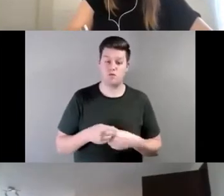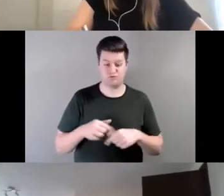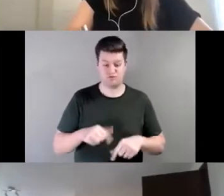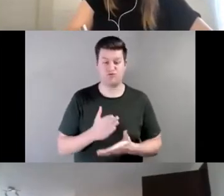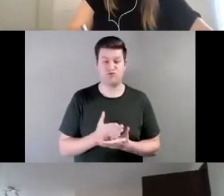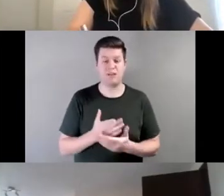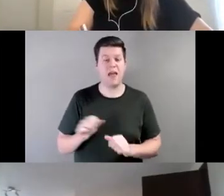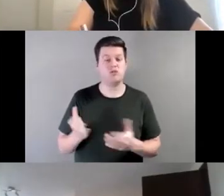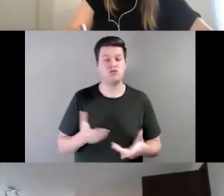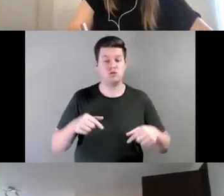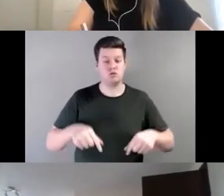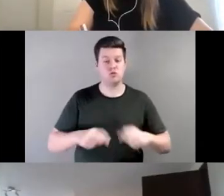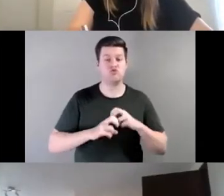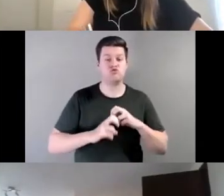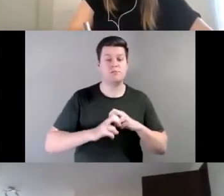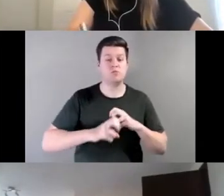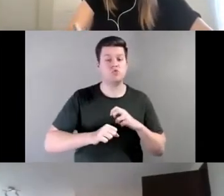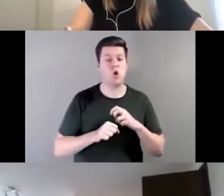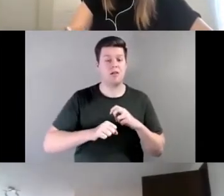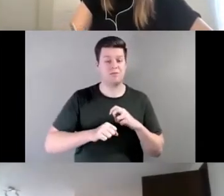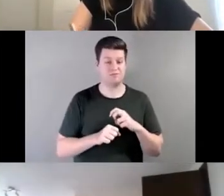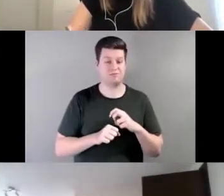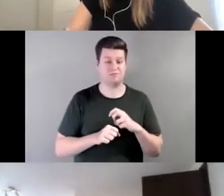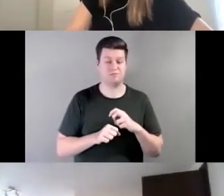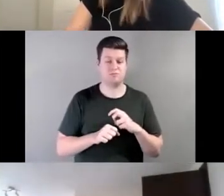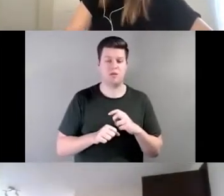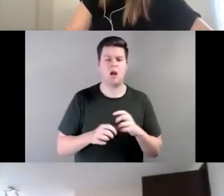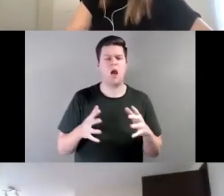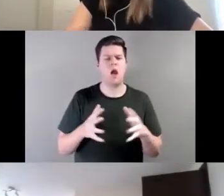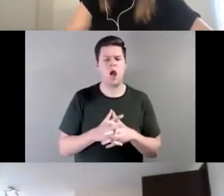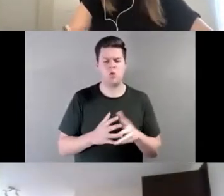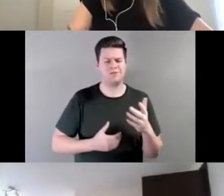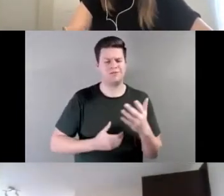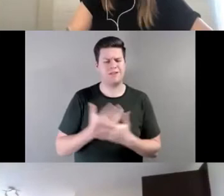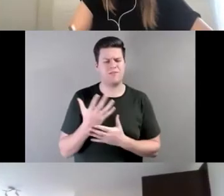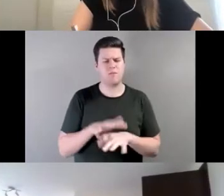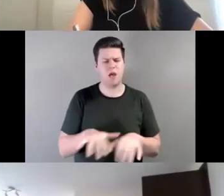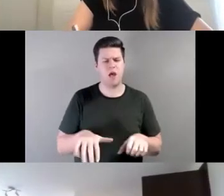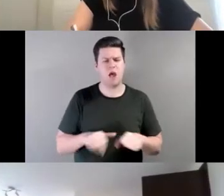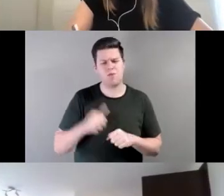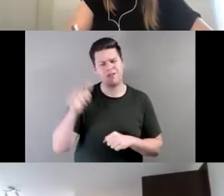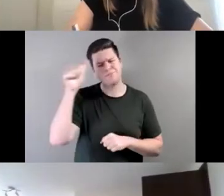concessionary travel and the smart card technology that we use to do that.